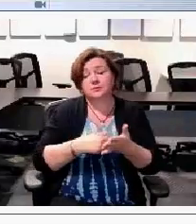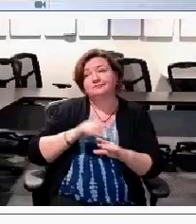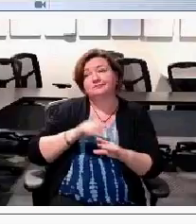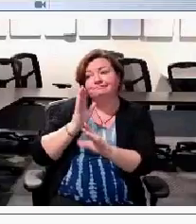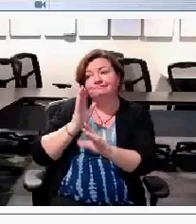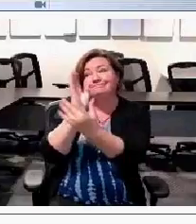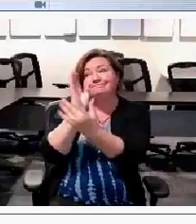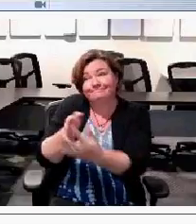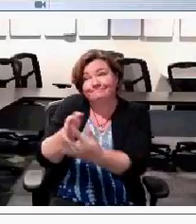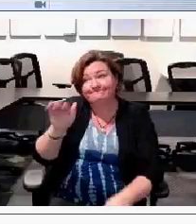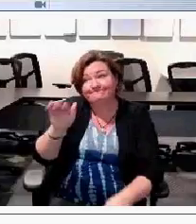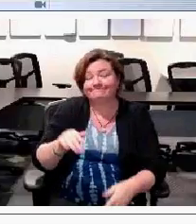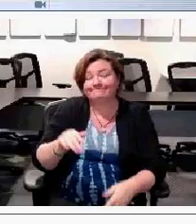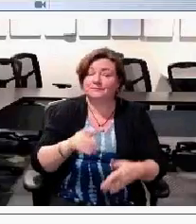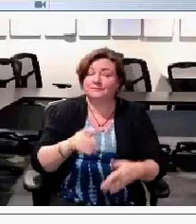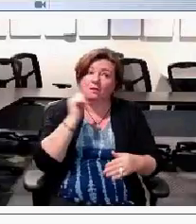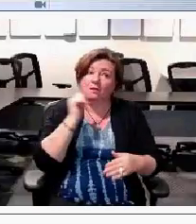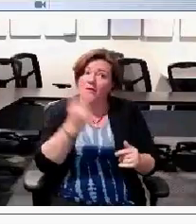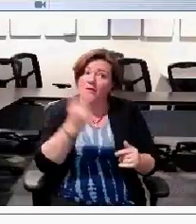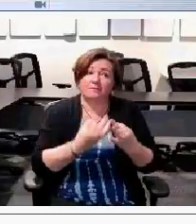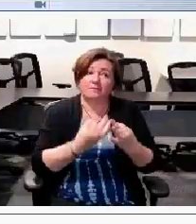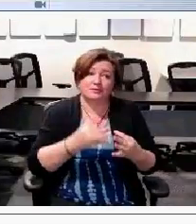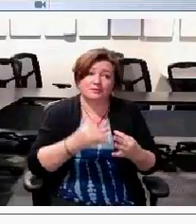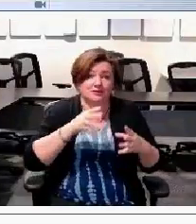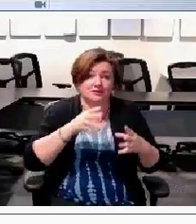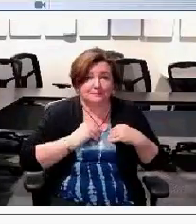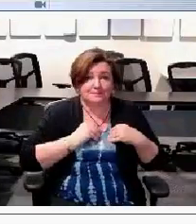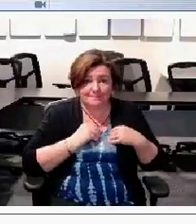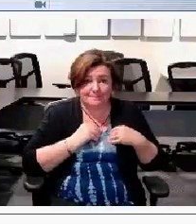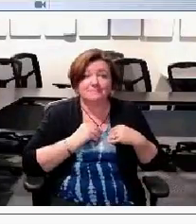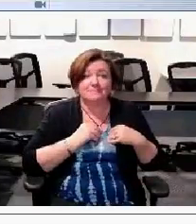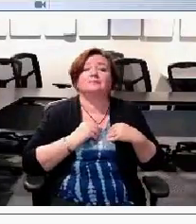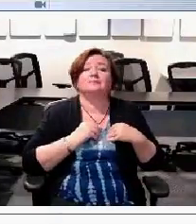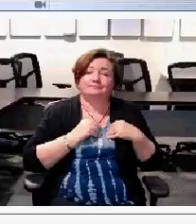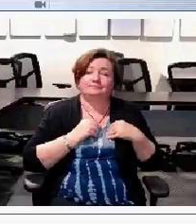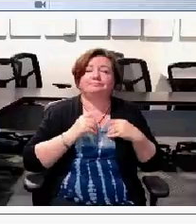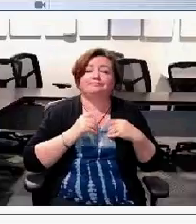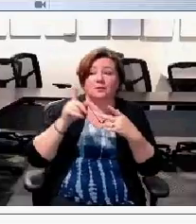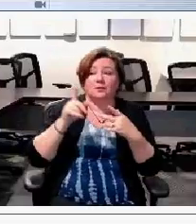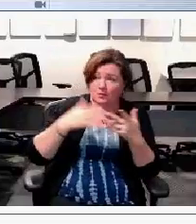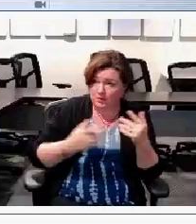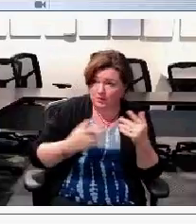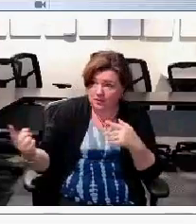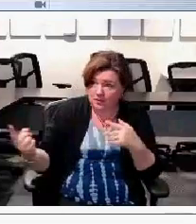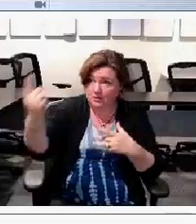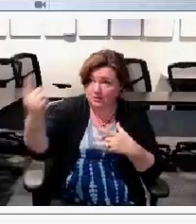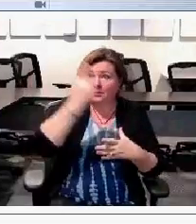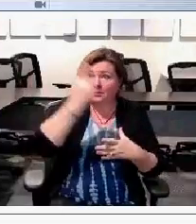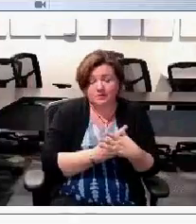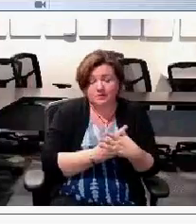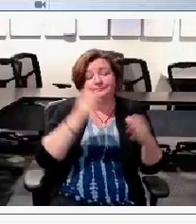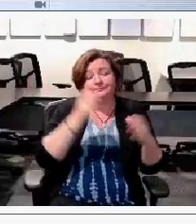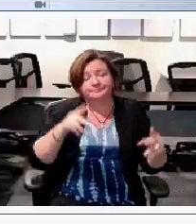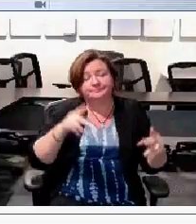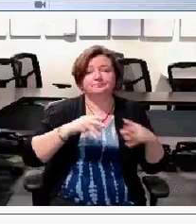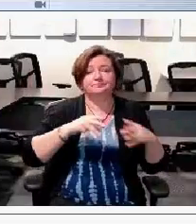not everybody wants that. So there are families that choose to come into the Glenrose even with their babies. It's the ideal environment